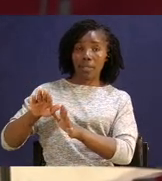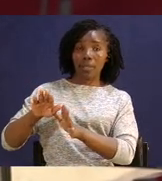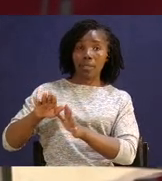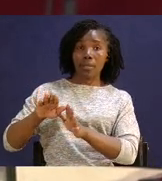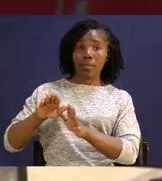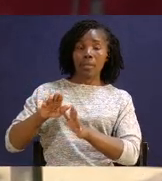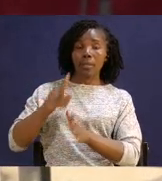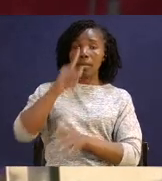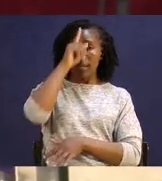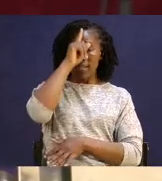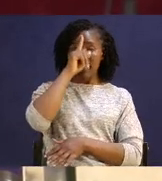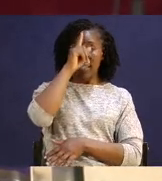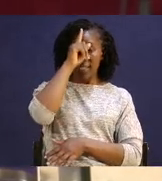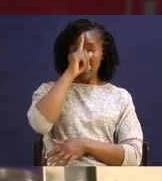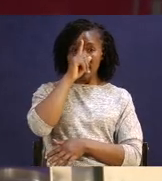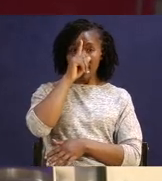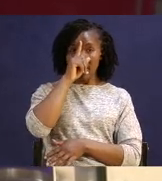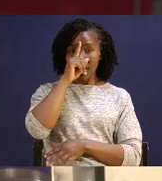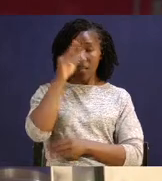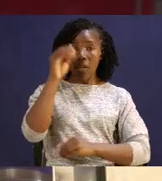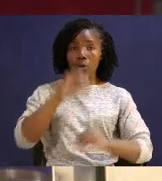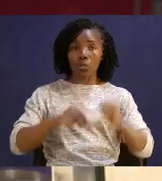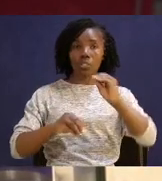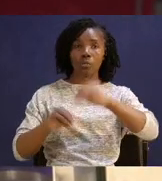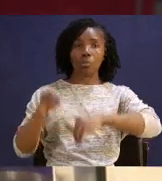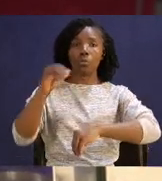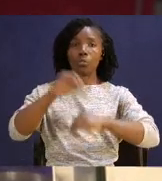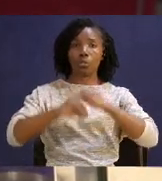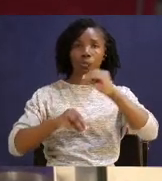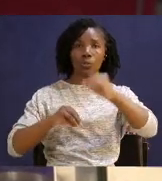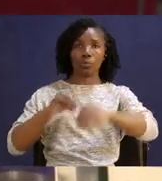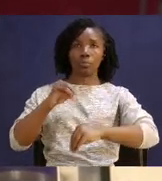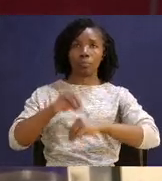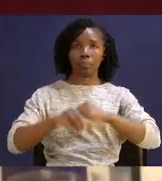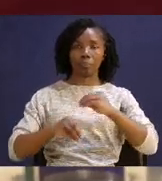very serious fundraiser. Tell your neighbor, there was a fundraiser.